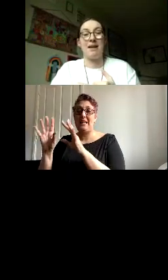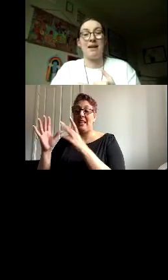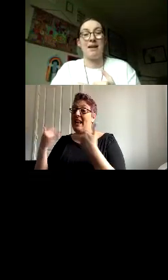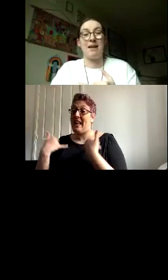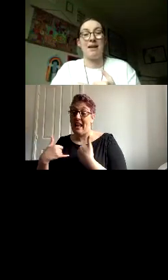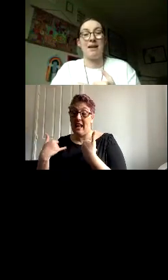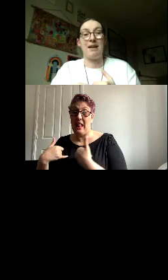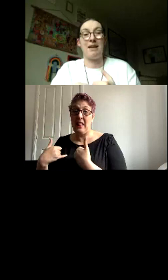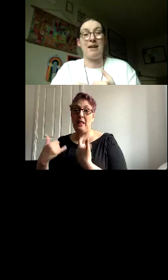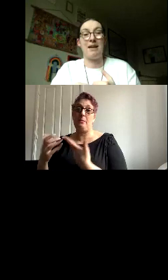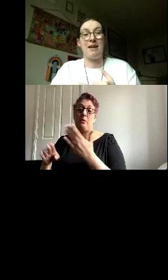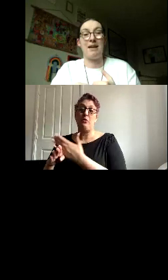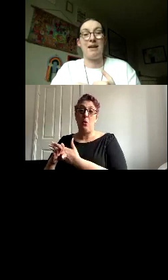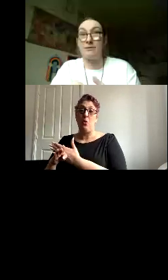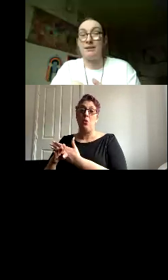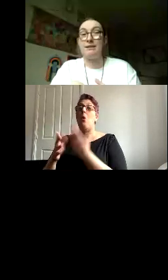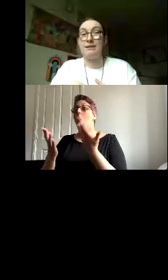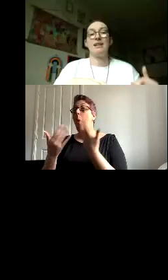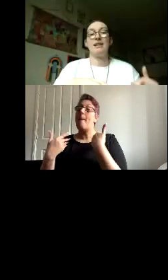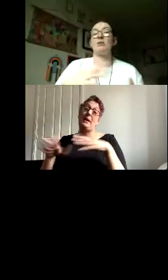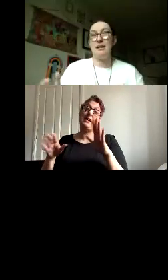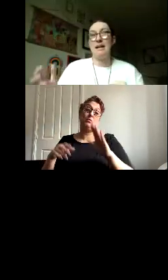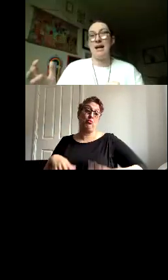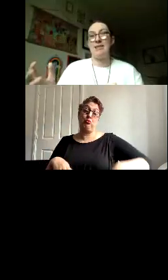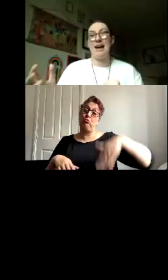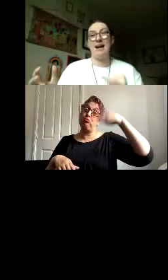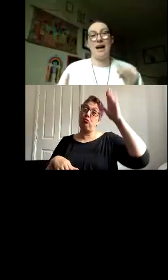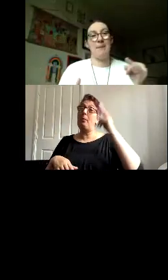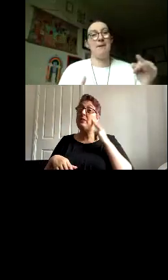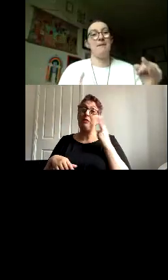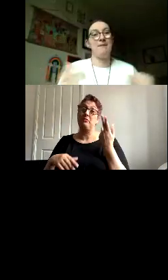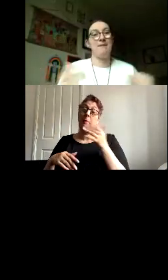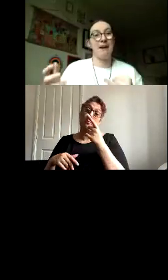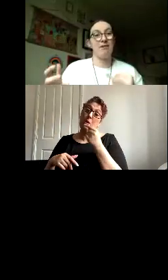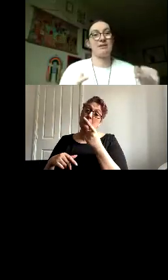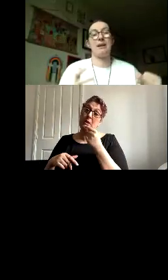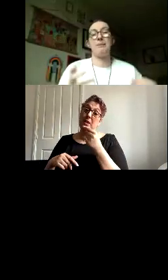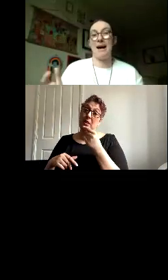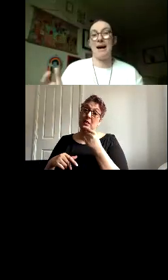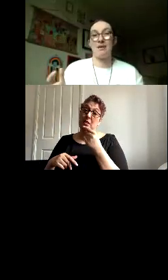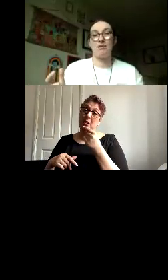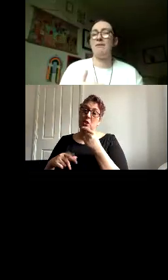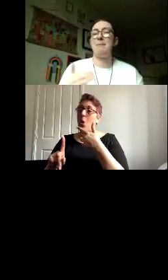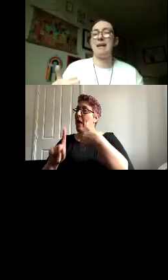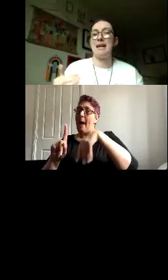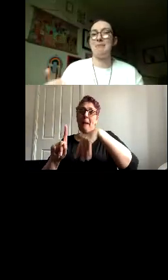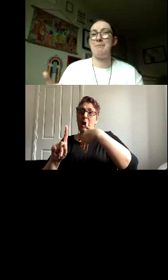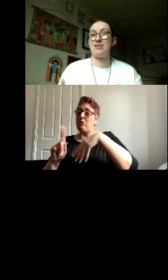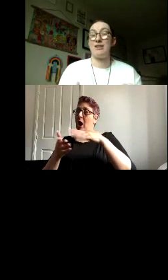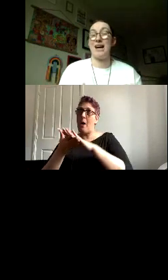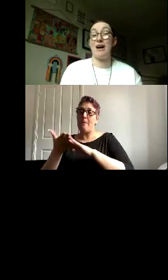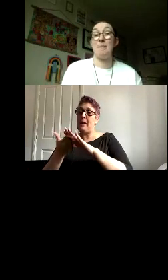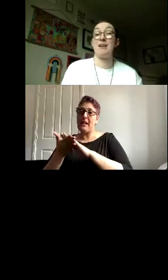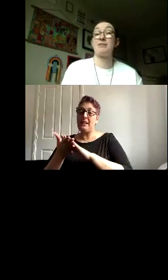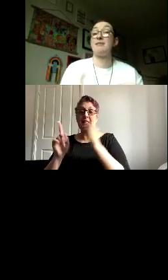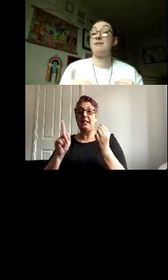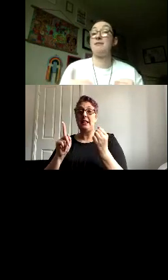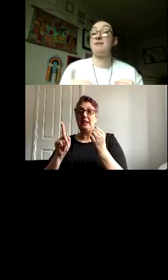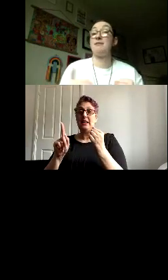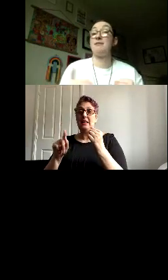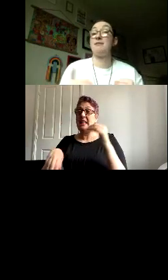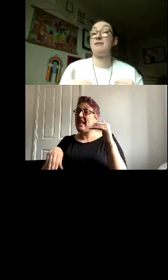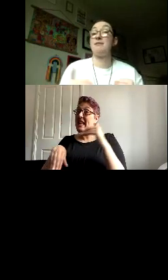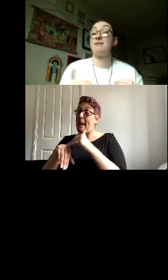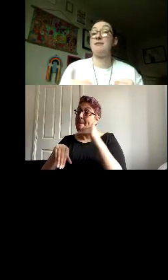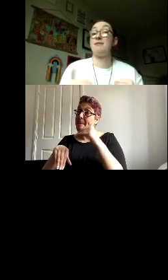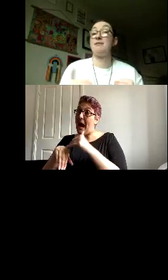life. And as you can imagine, that varying background will have a big impact on how the person feels